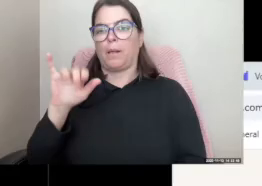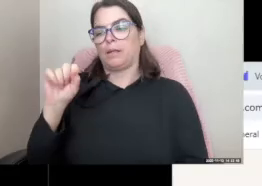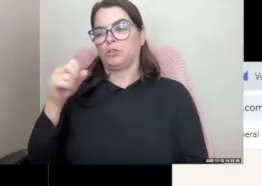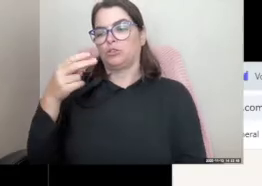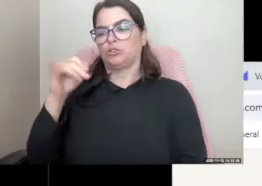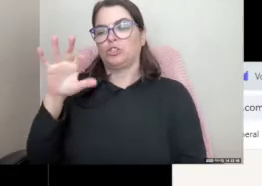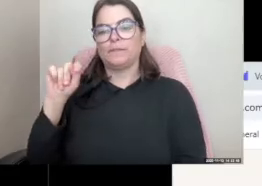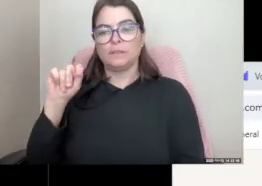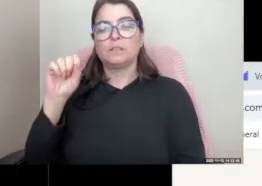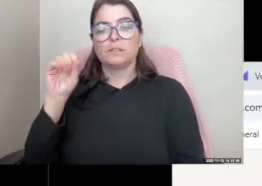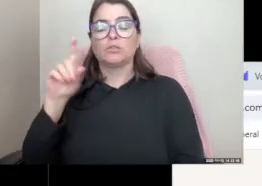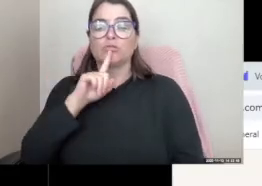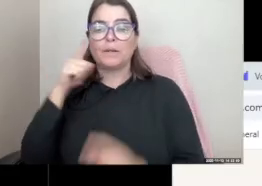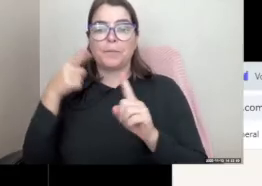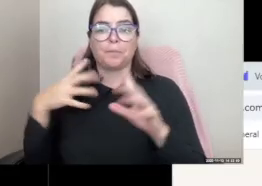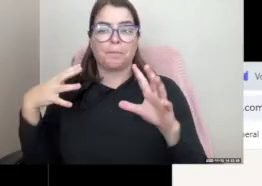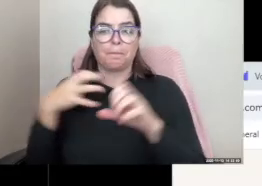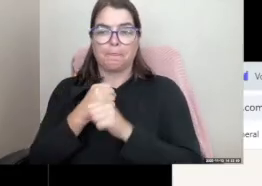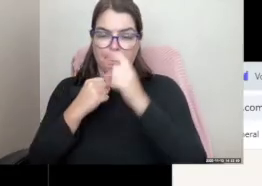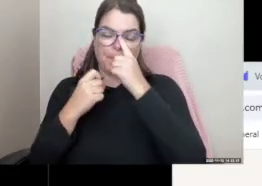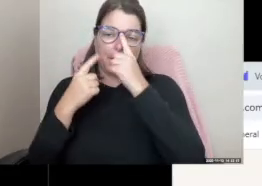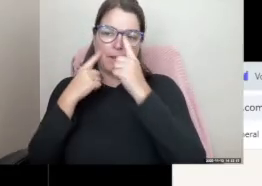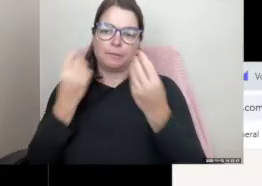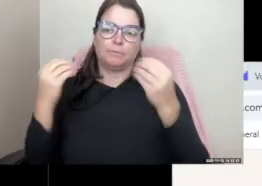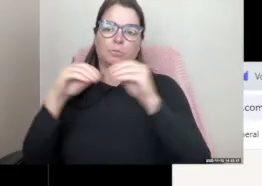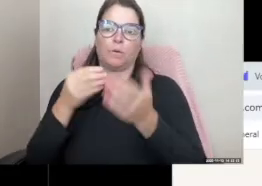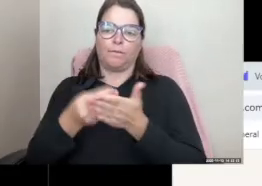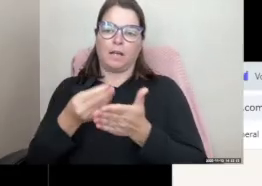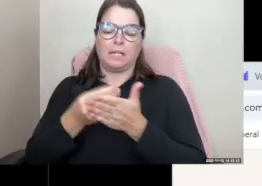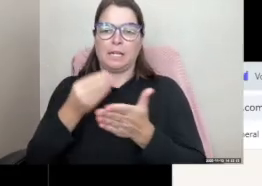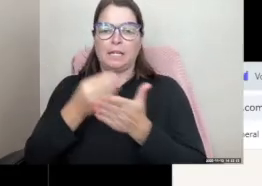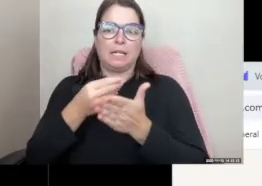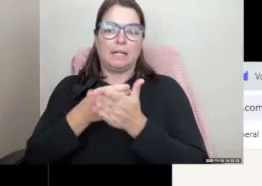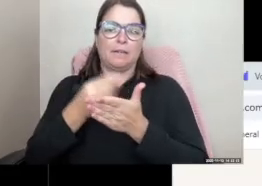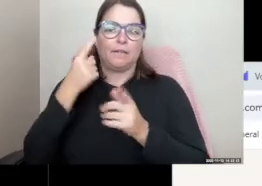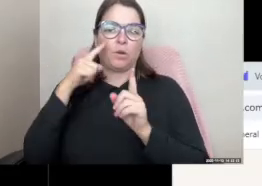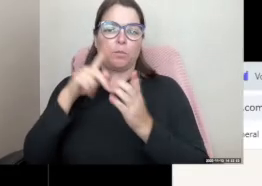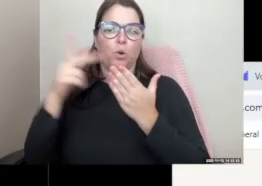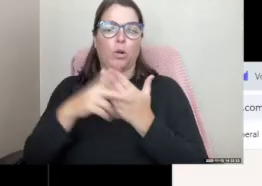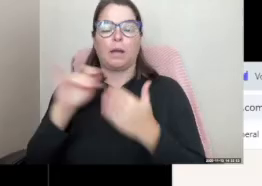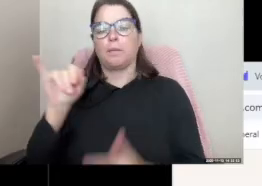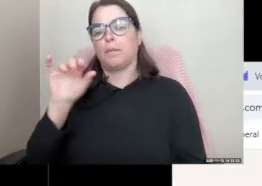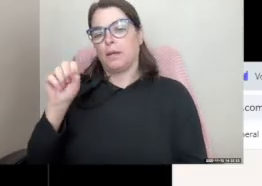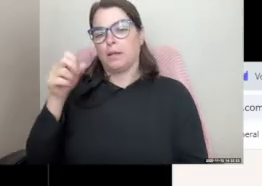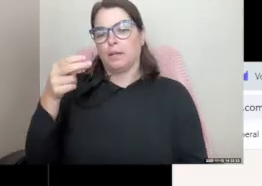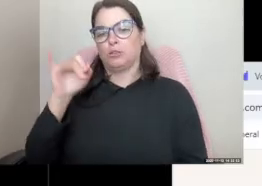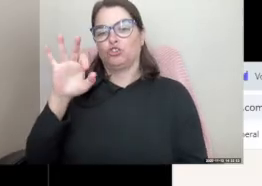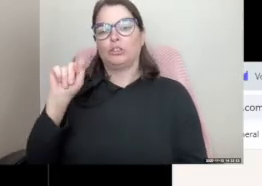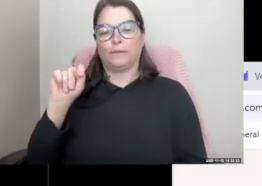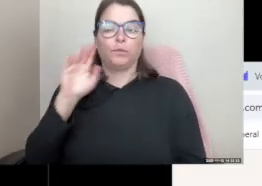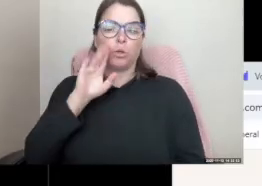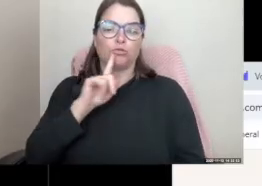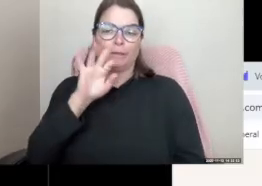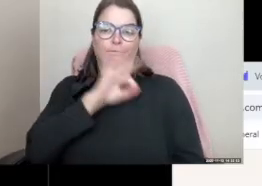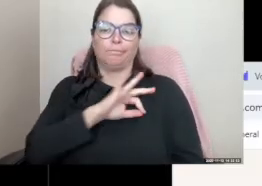be cleaner, more efficient, less costly, that we as an ecosystem would not benefit from